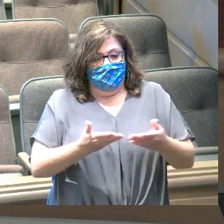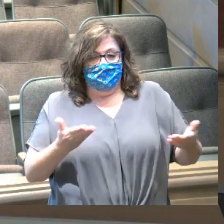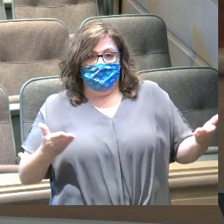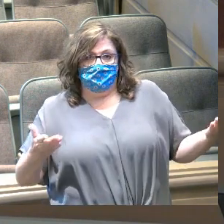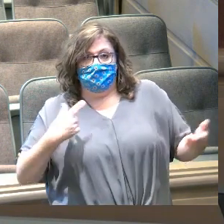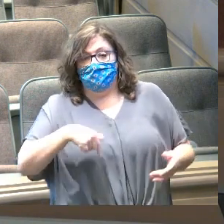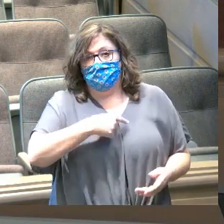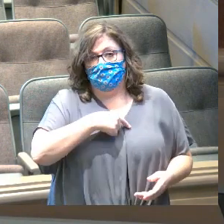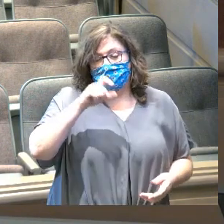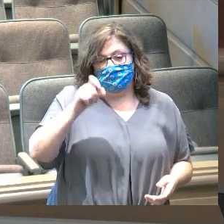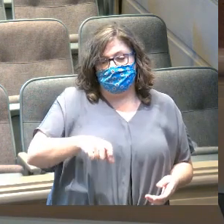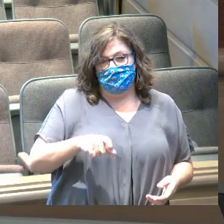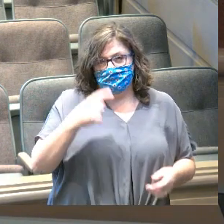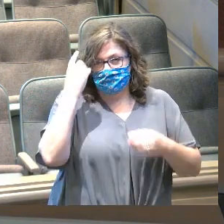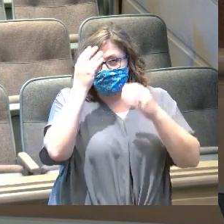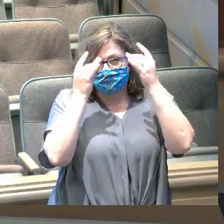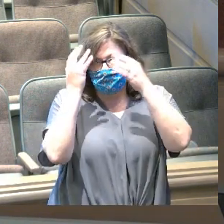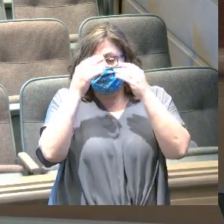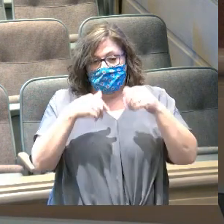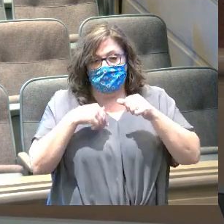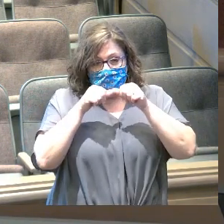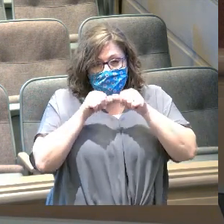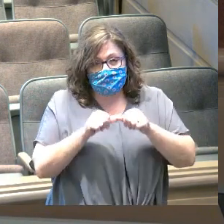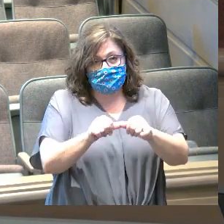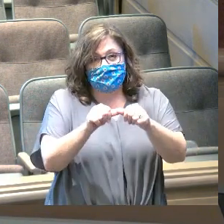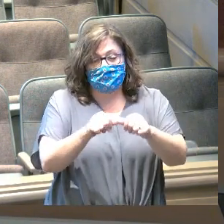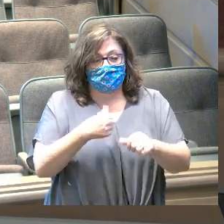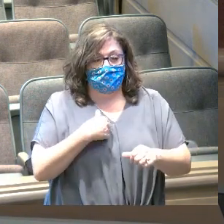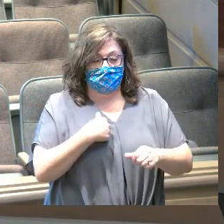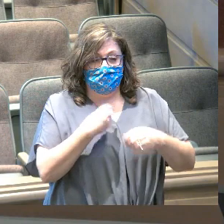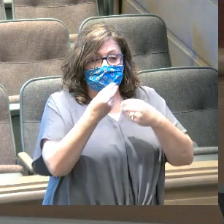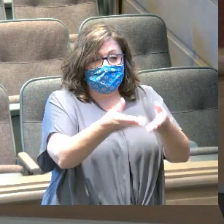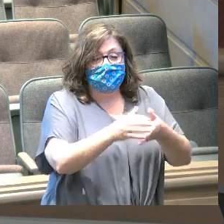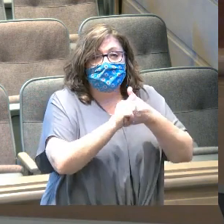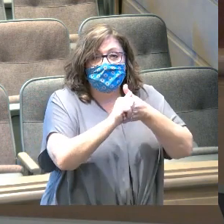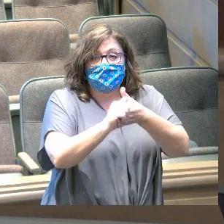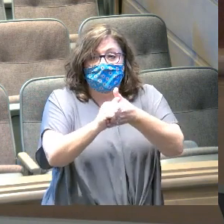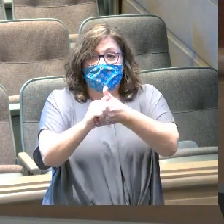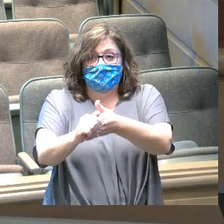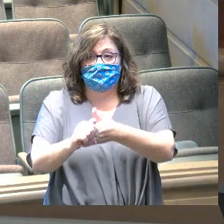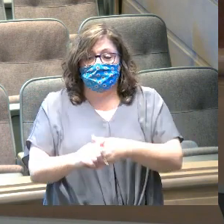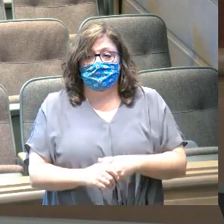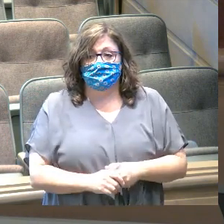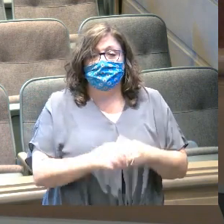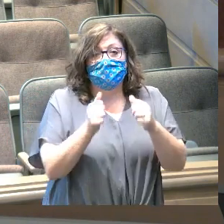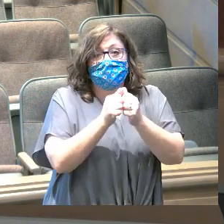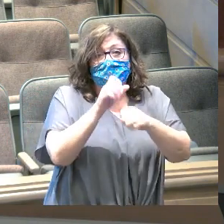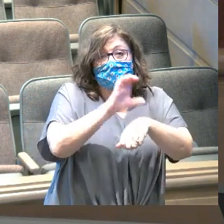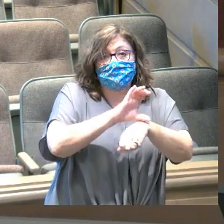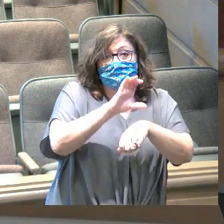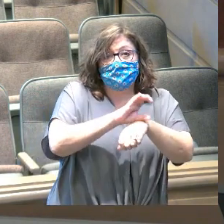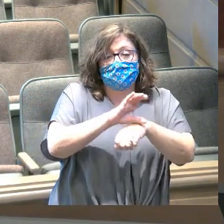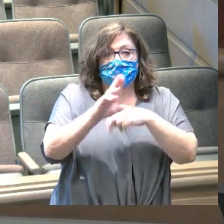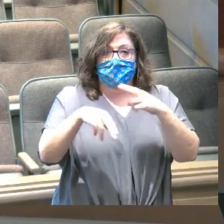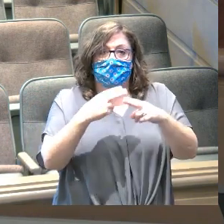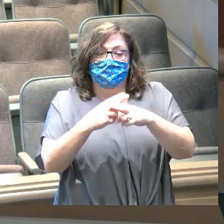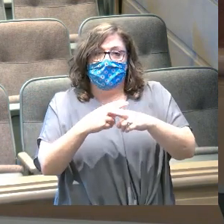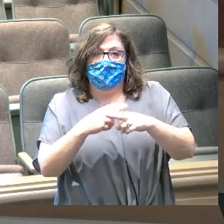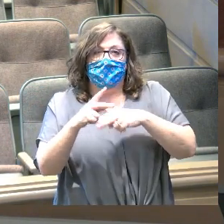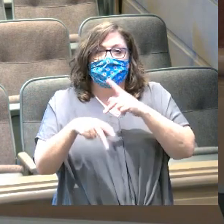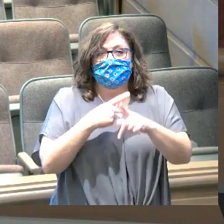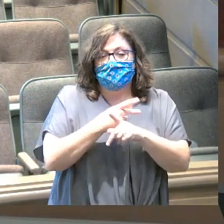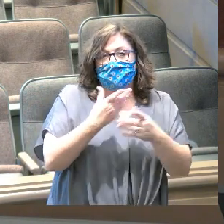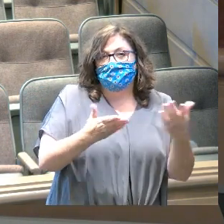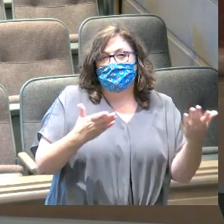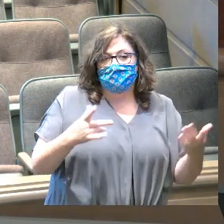be as we move forward. And we were providing guidance today with respect to our churches about the types of things that